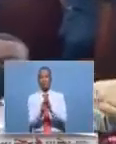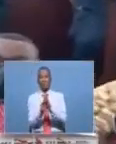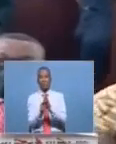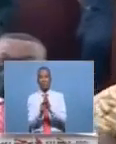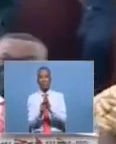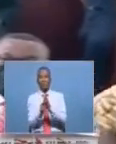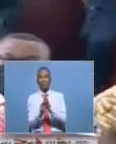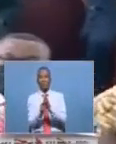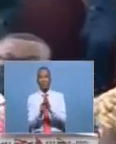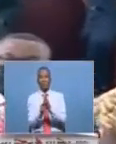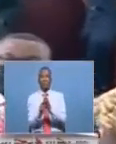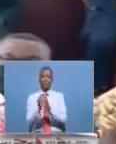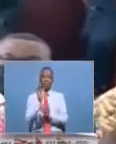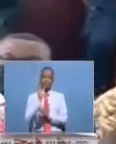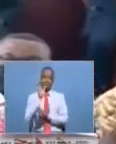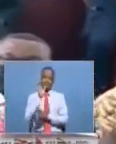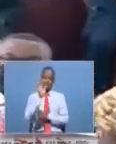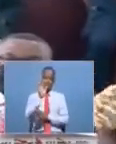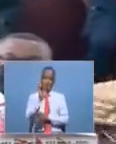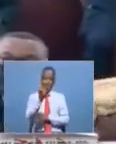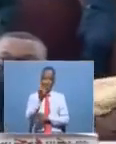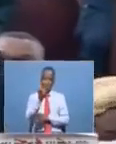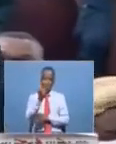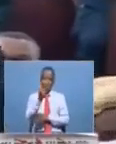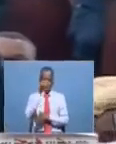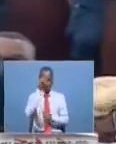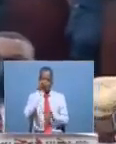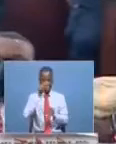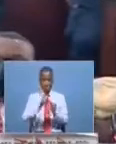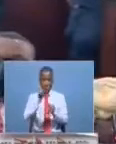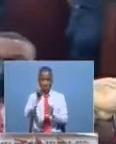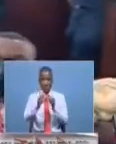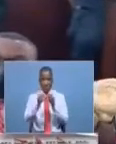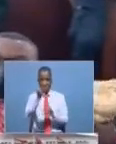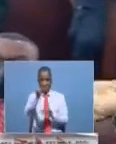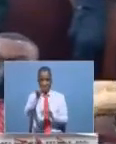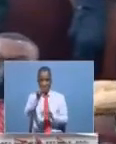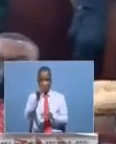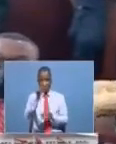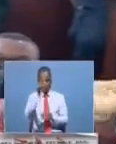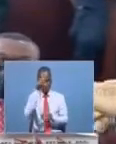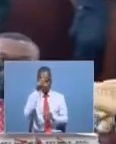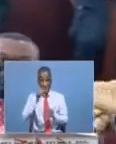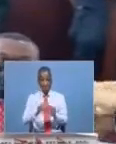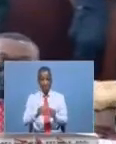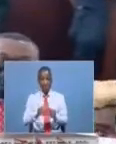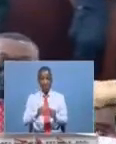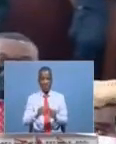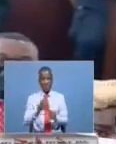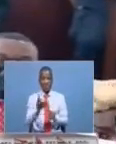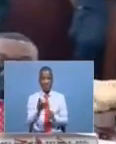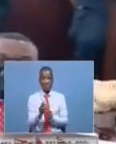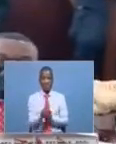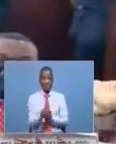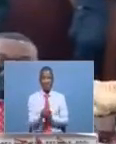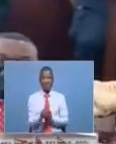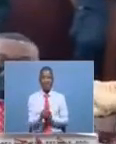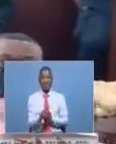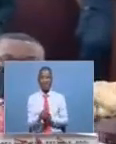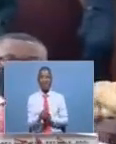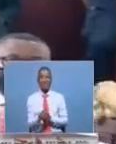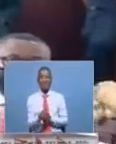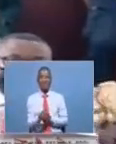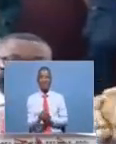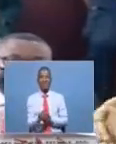And your lordships will recall that, well, I shouldn't say your lordships will recall, because this is a